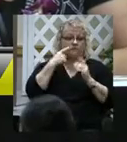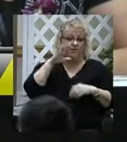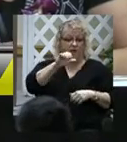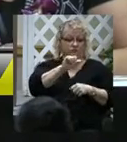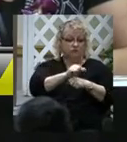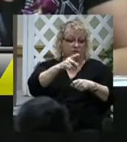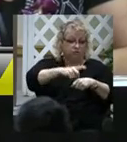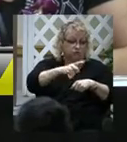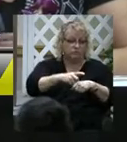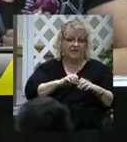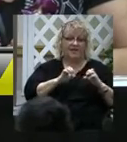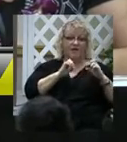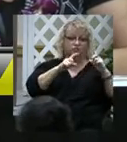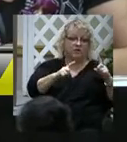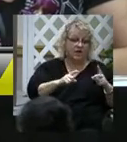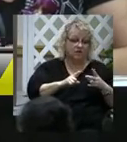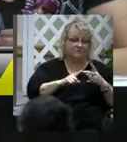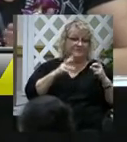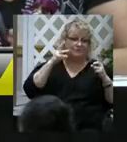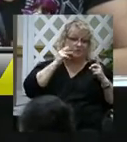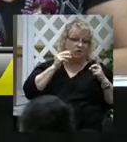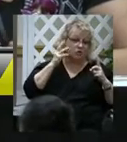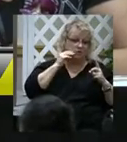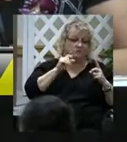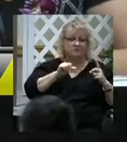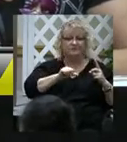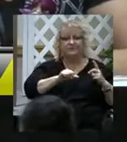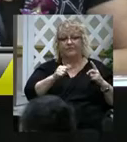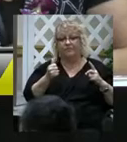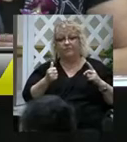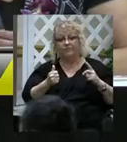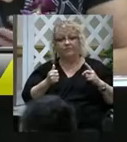might be, education, experience, or,